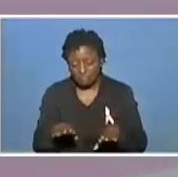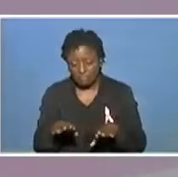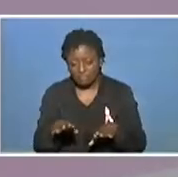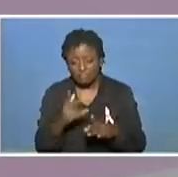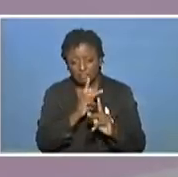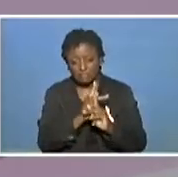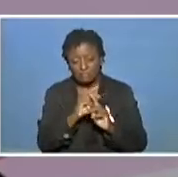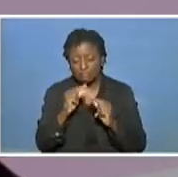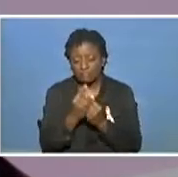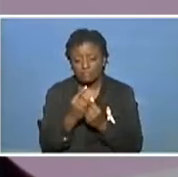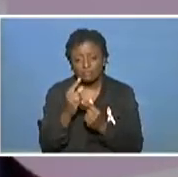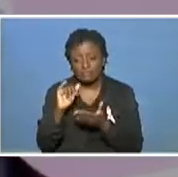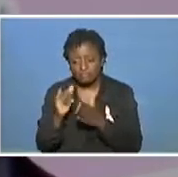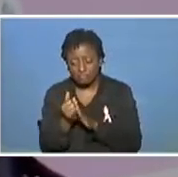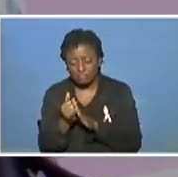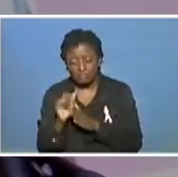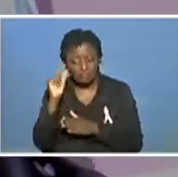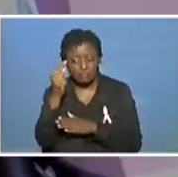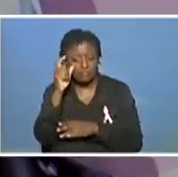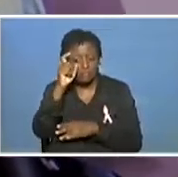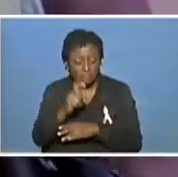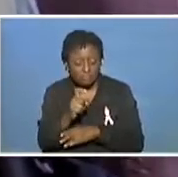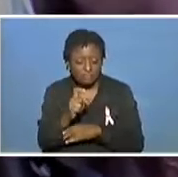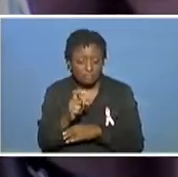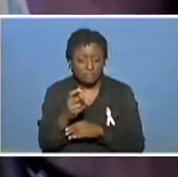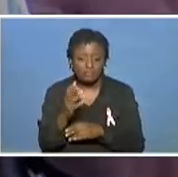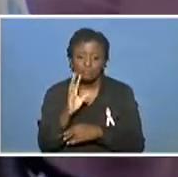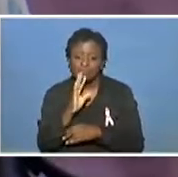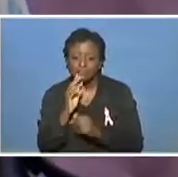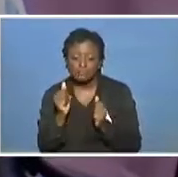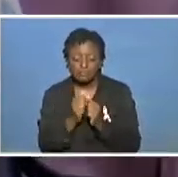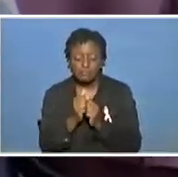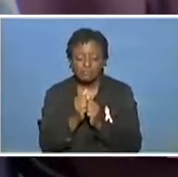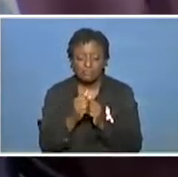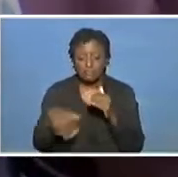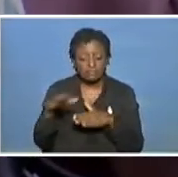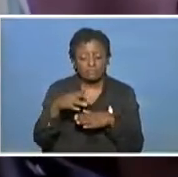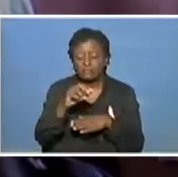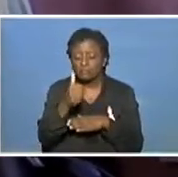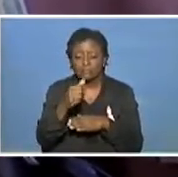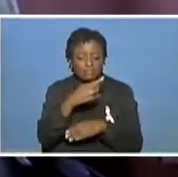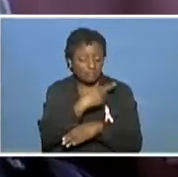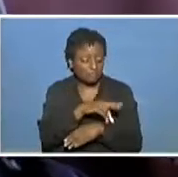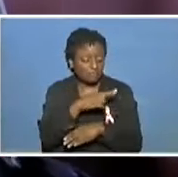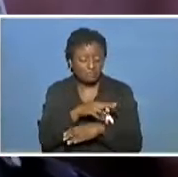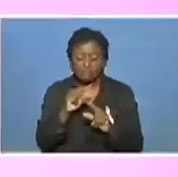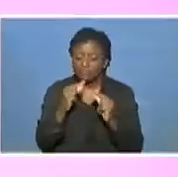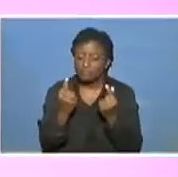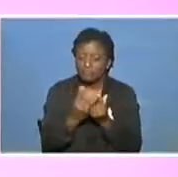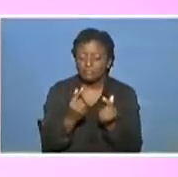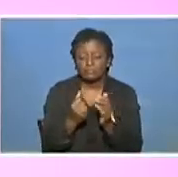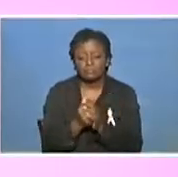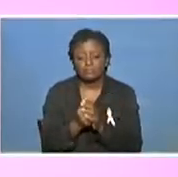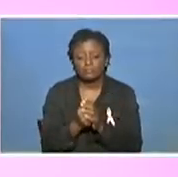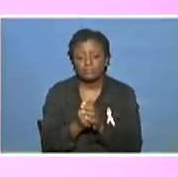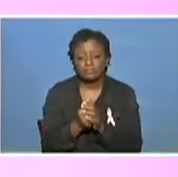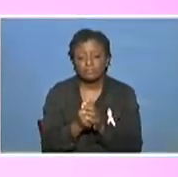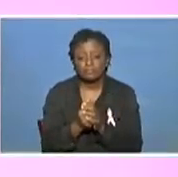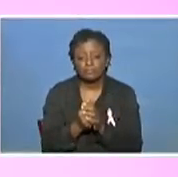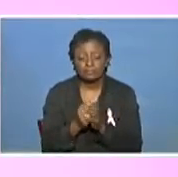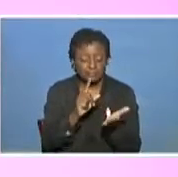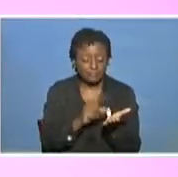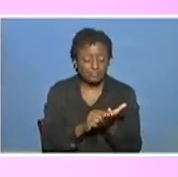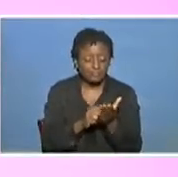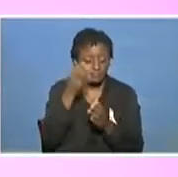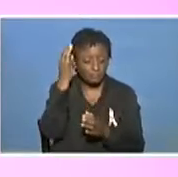ones that the government should be seeking out first and foremost above any religious grouping or entity. Now, Press